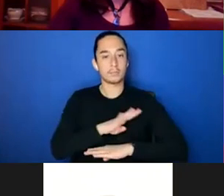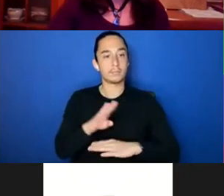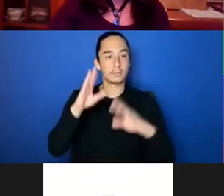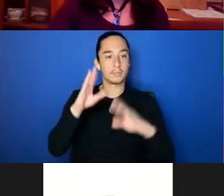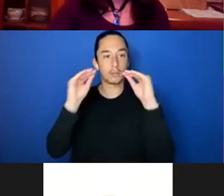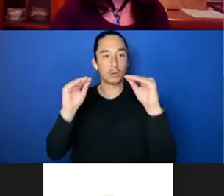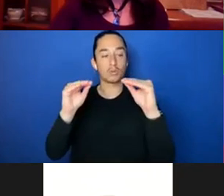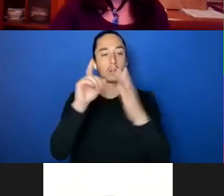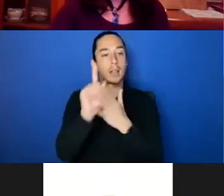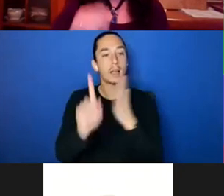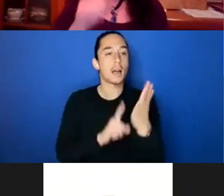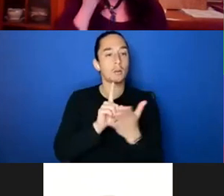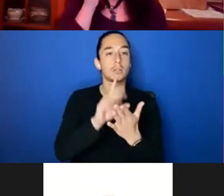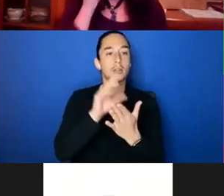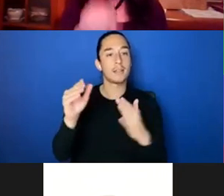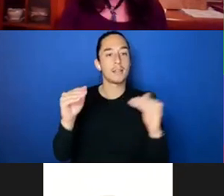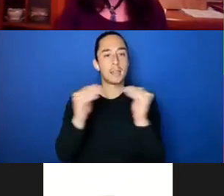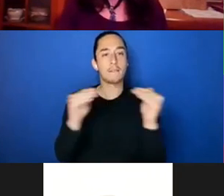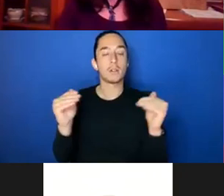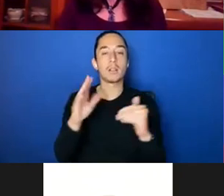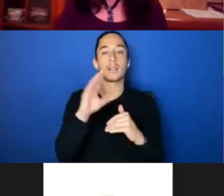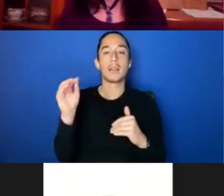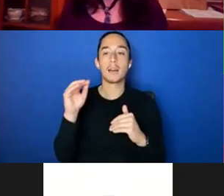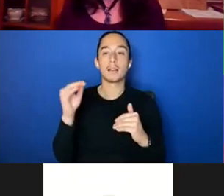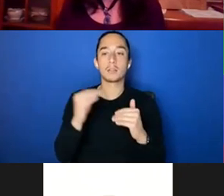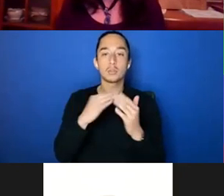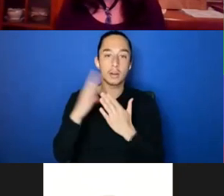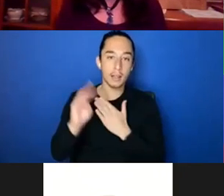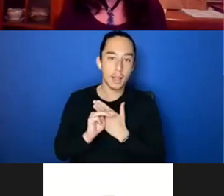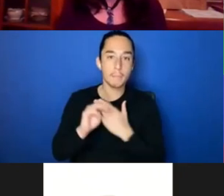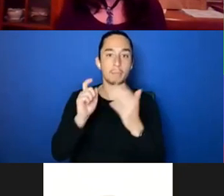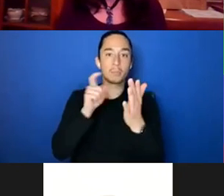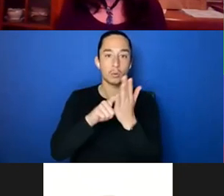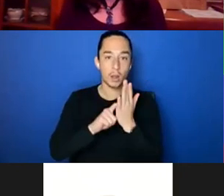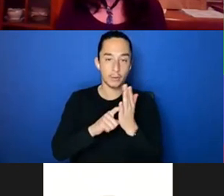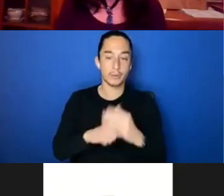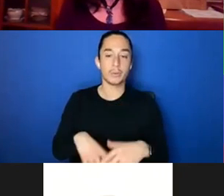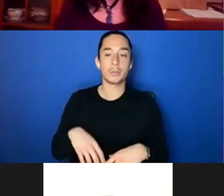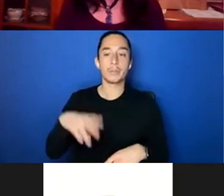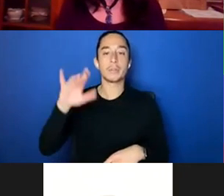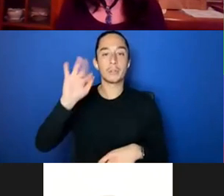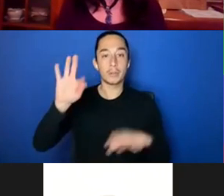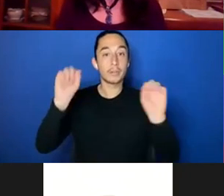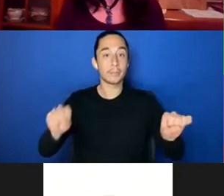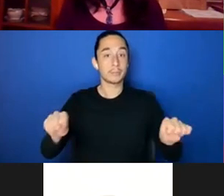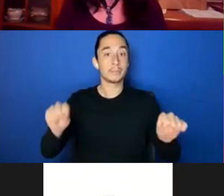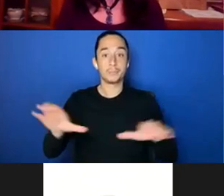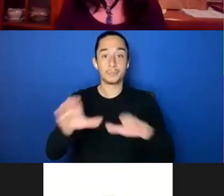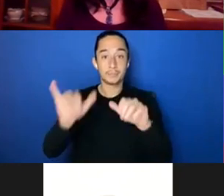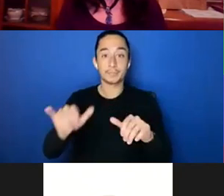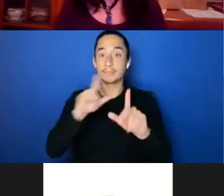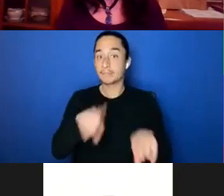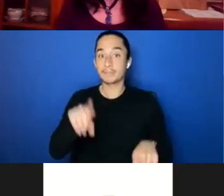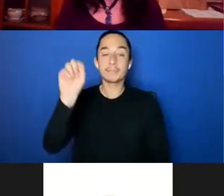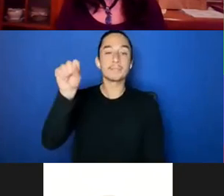instructional hours and the level and the curriculum that's required. If they're able to do that, then the answer is